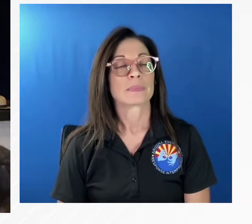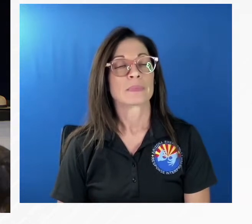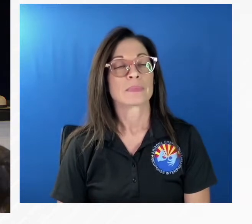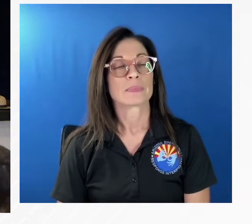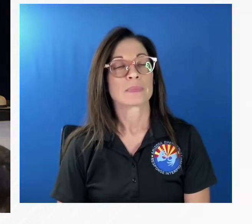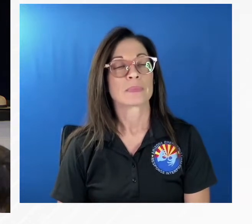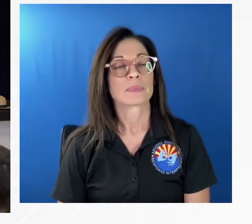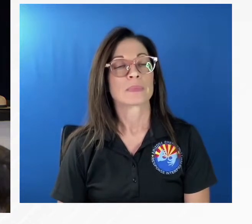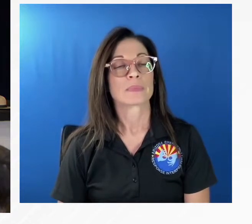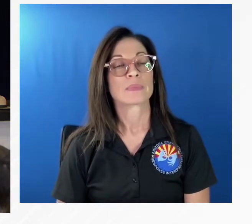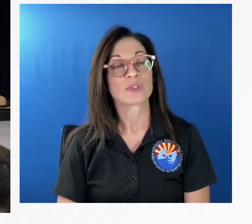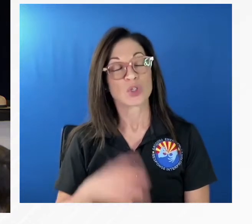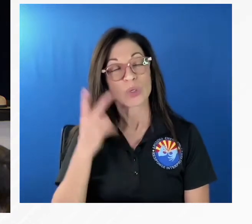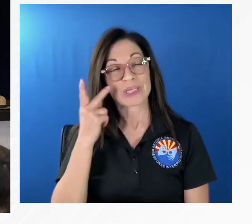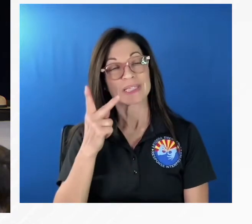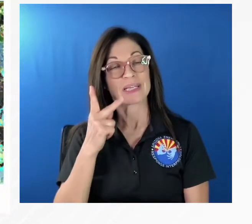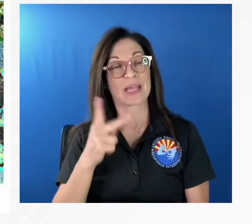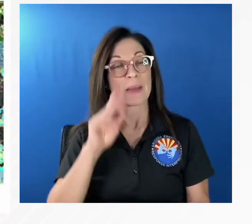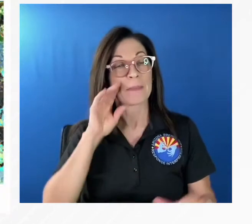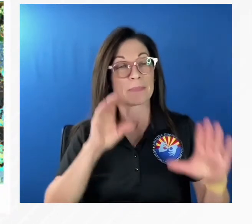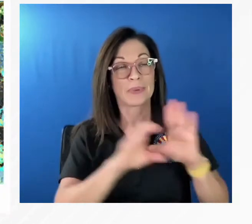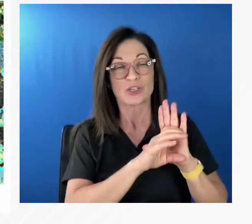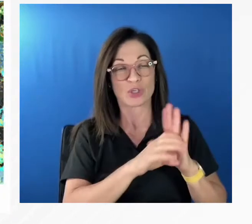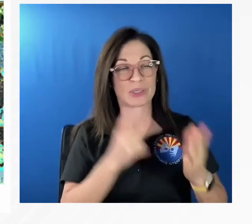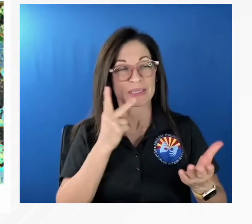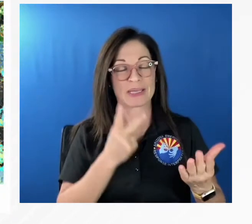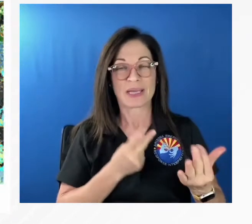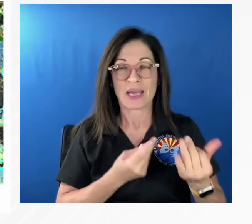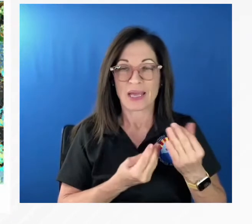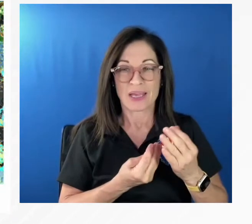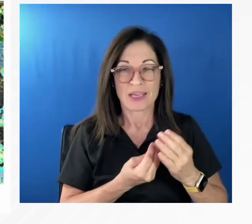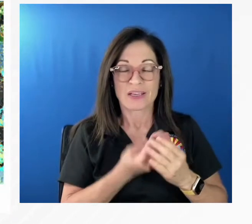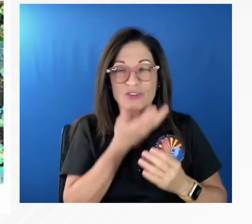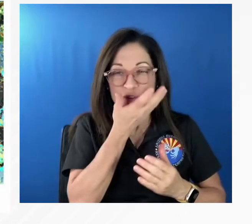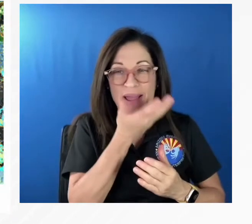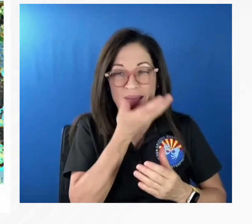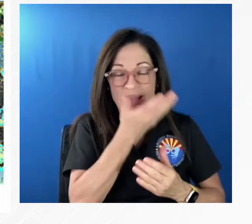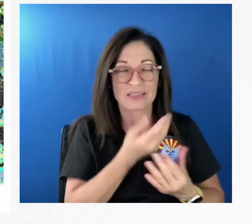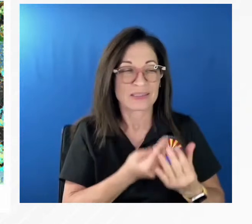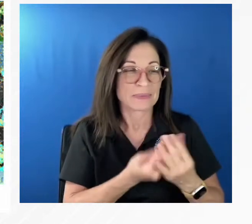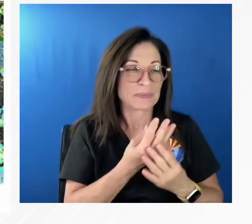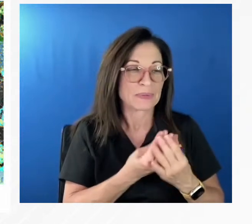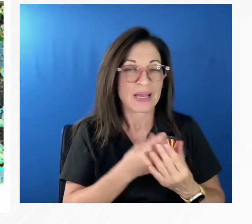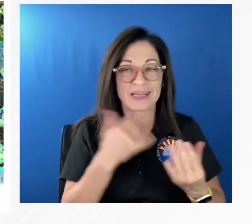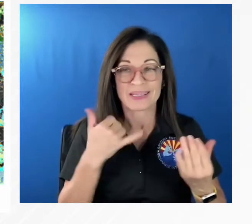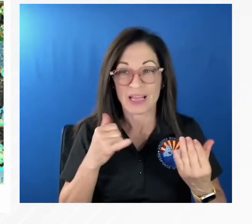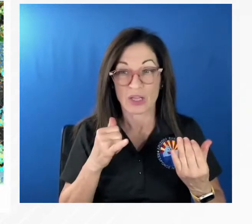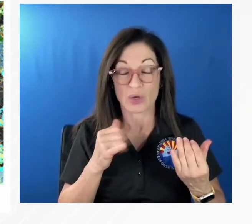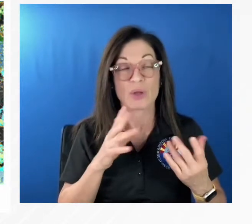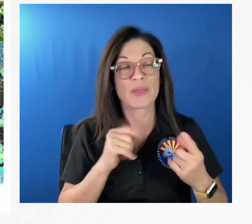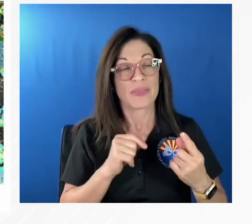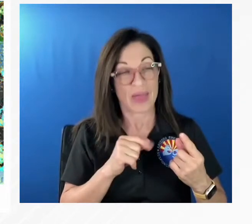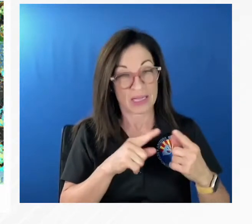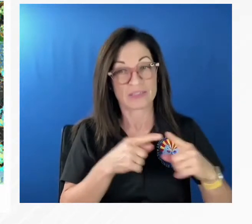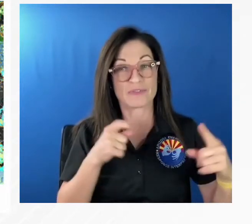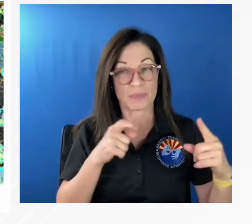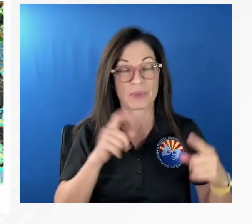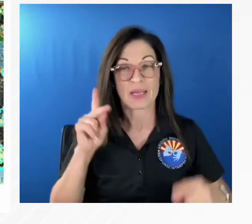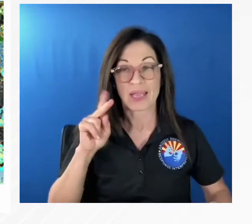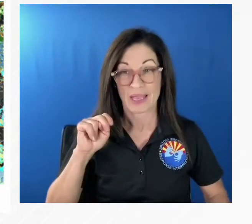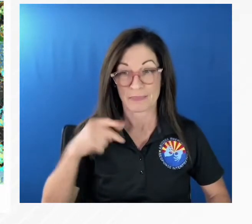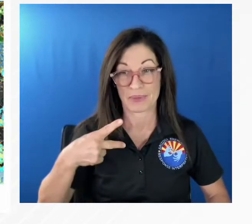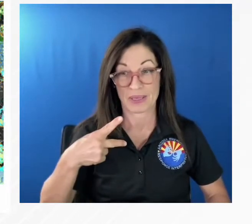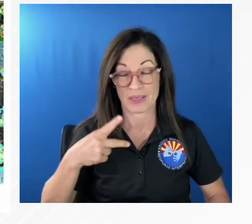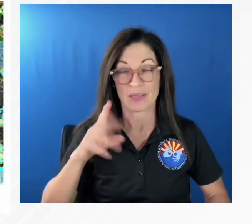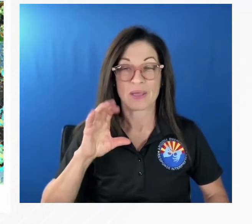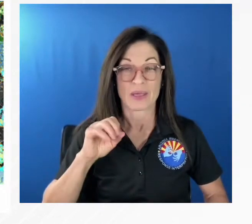foreground, you can see that there's grass in the yellow. That's looking across the the footprint from the KNP complex. And